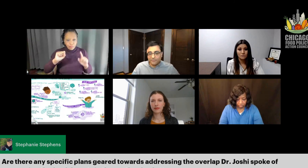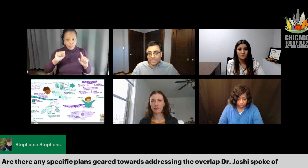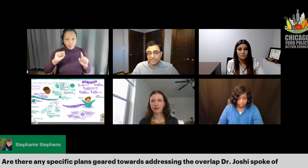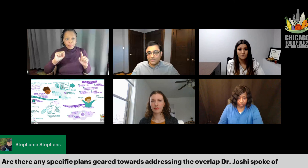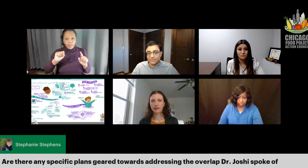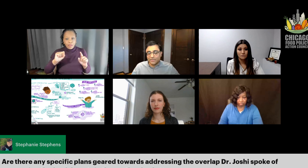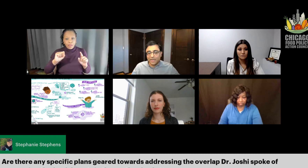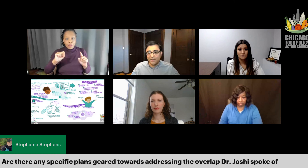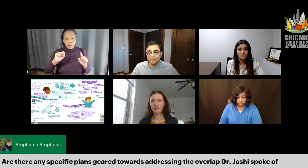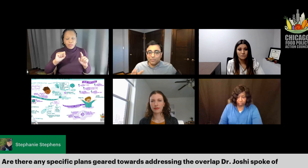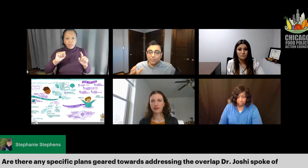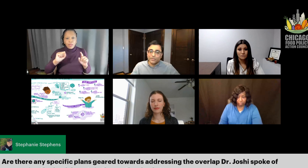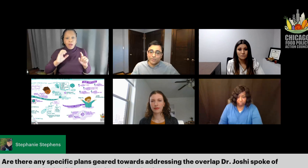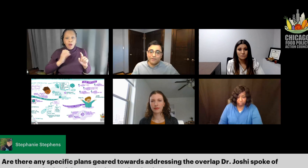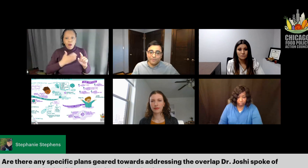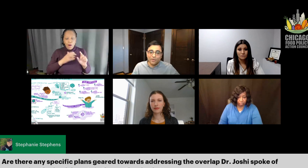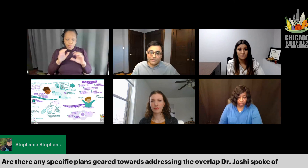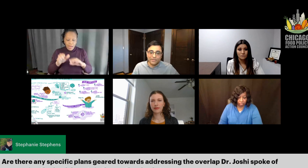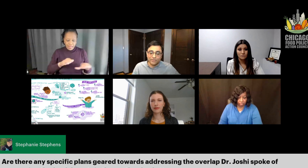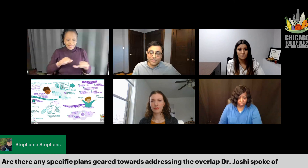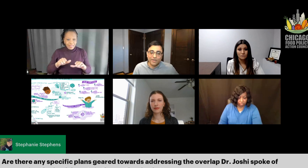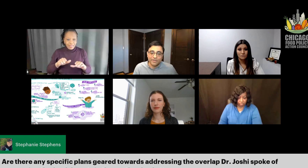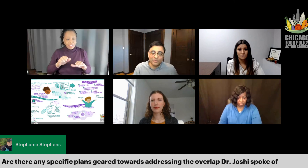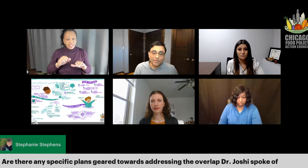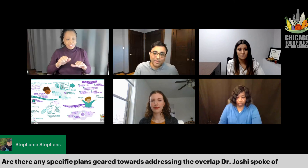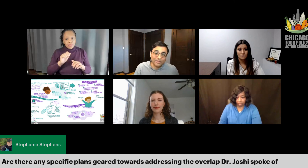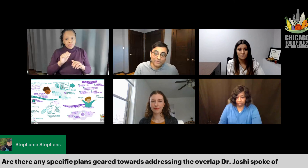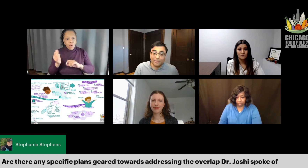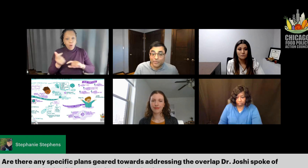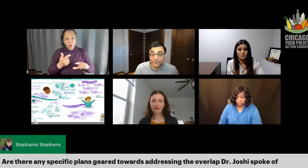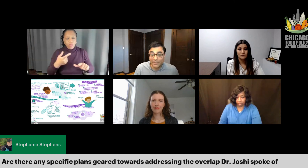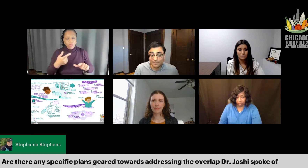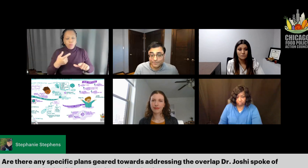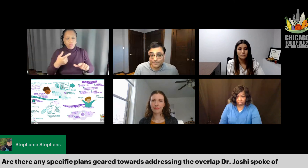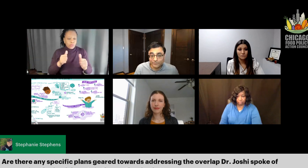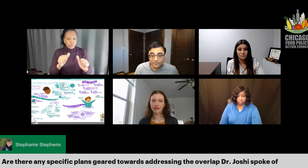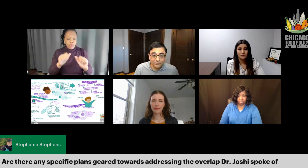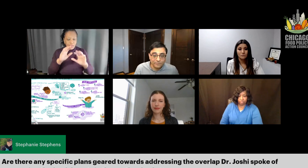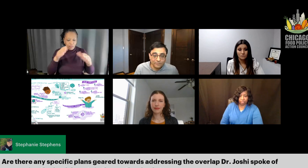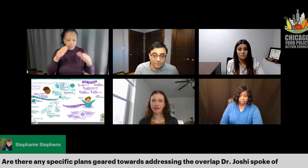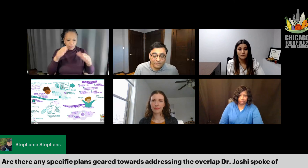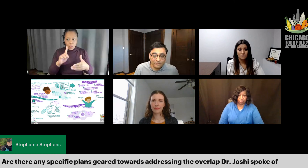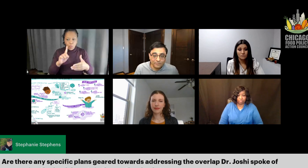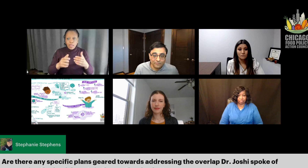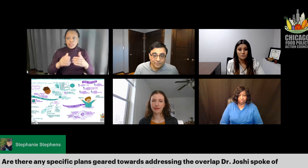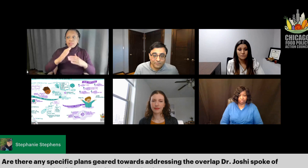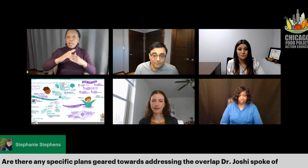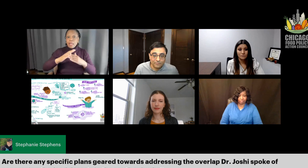our activities, we try to focus on those areas where there is the most need.